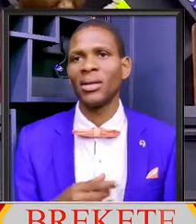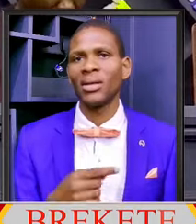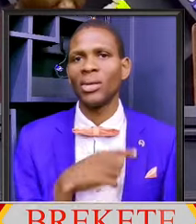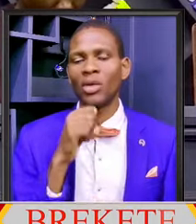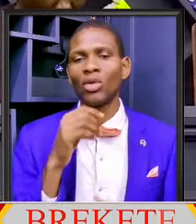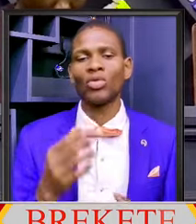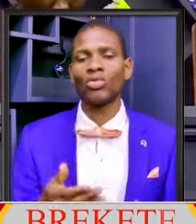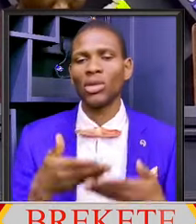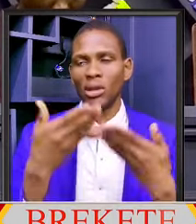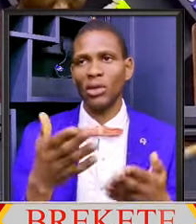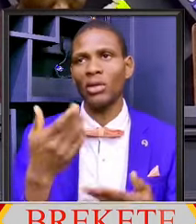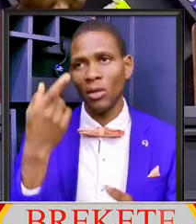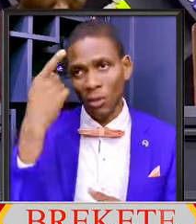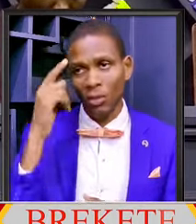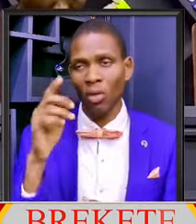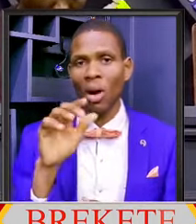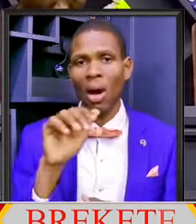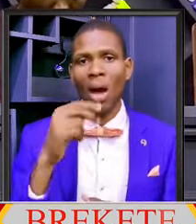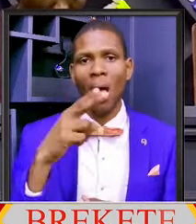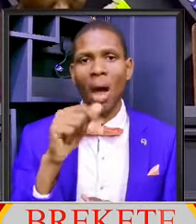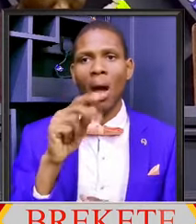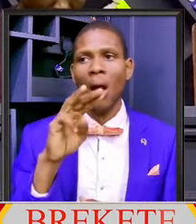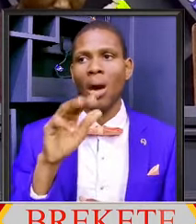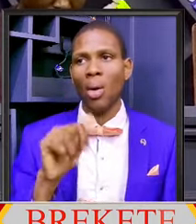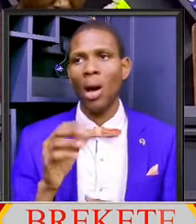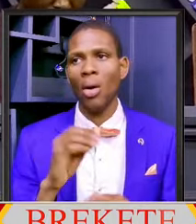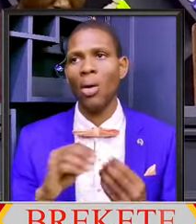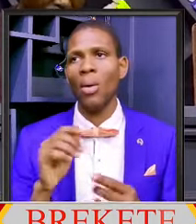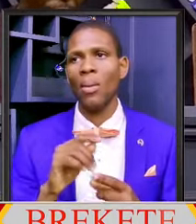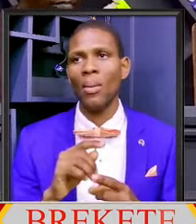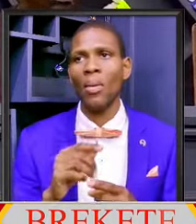not donating for only Awalo.